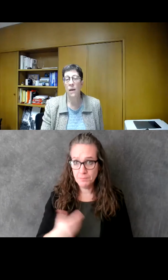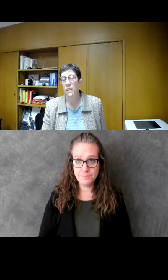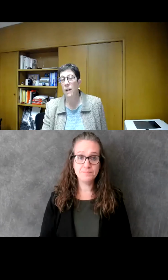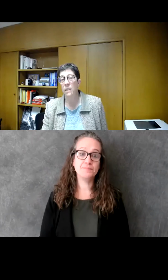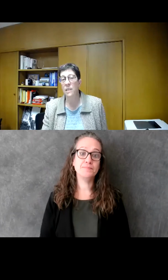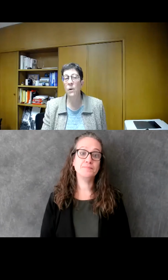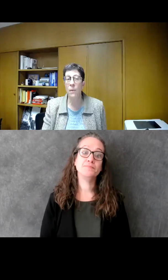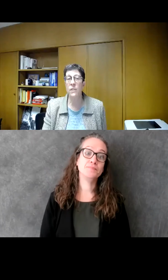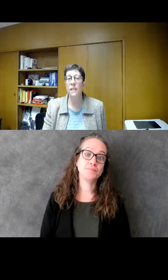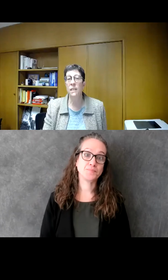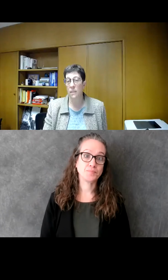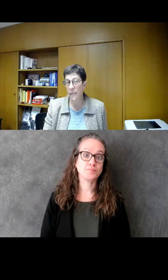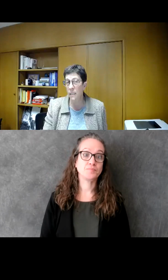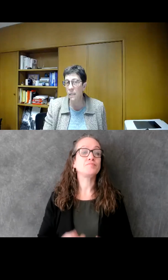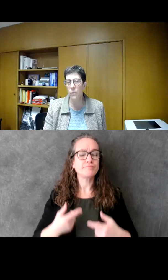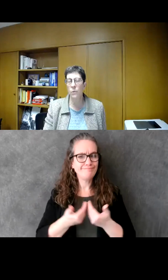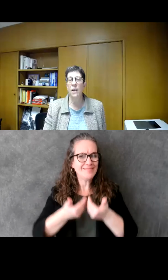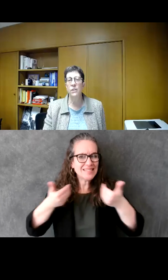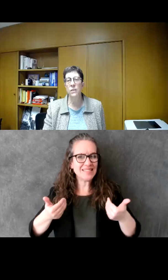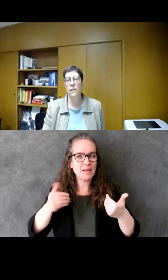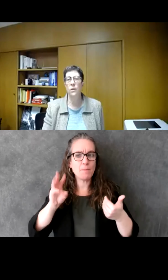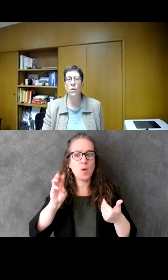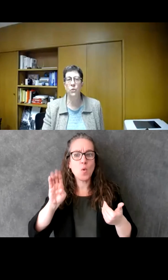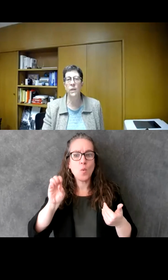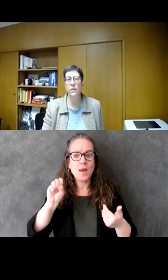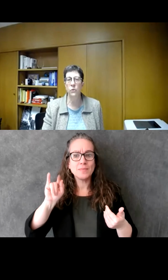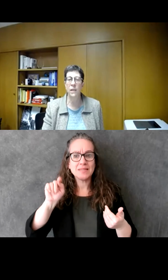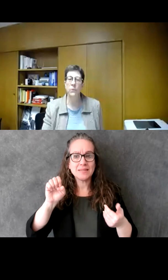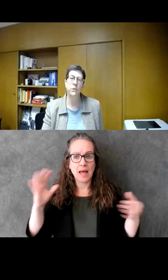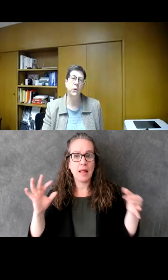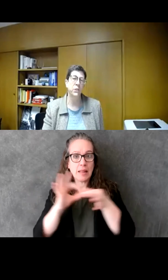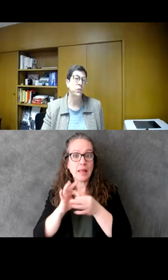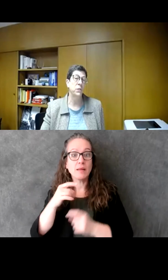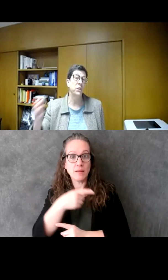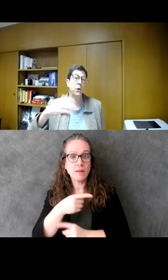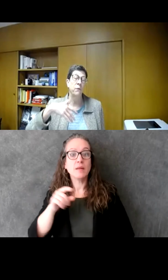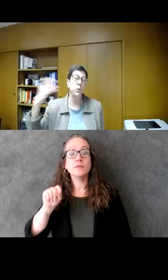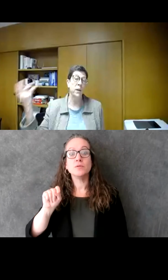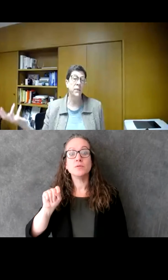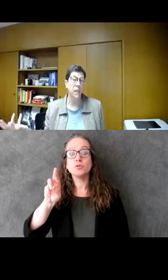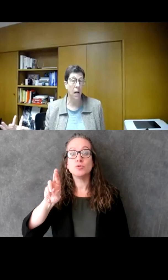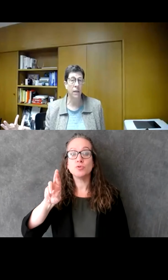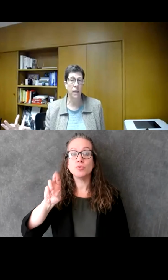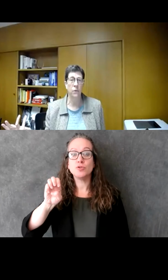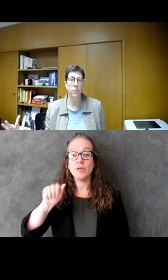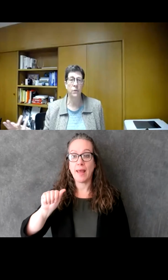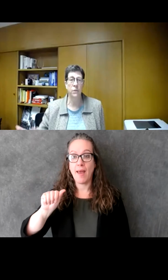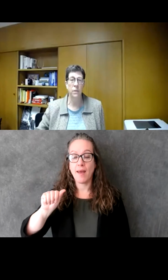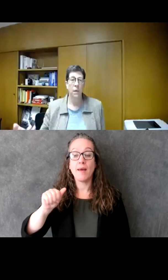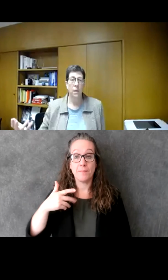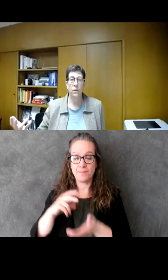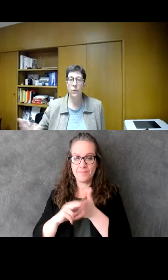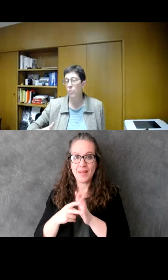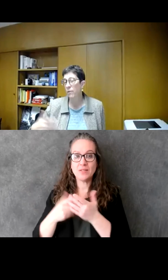We have a separate website that's linked through the National Center called TRIA, the training resource. So if you want to give a talk on elder